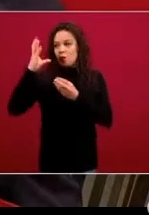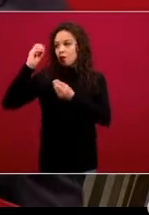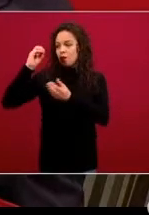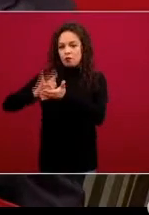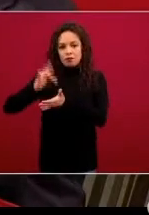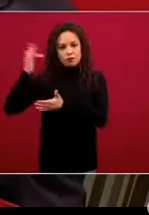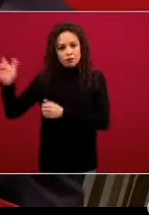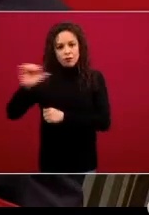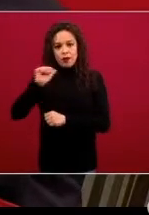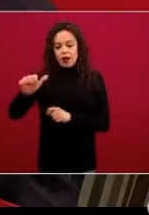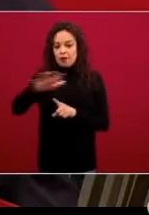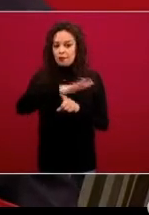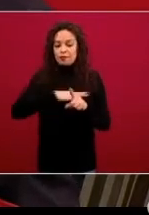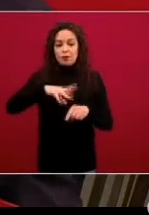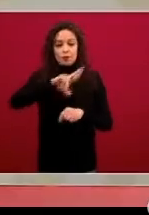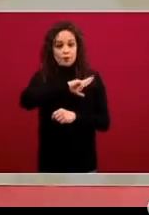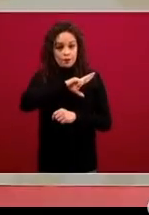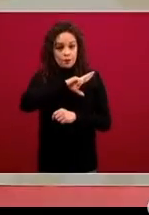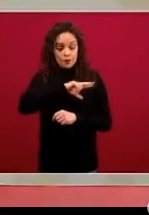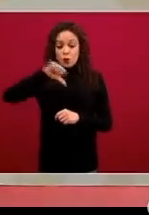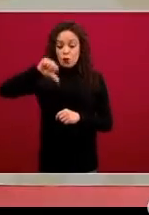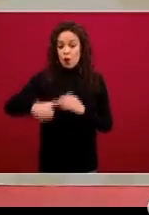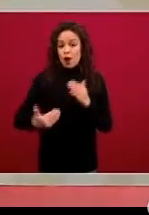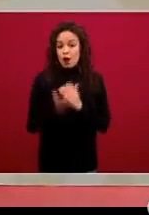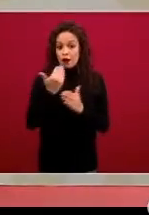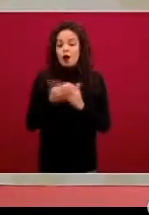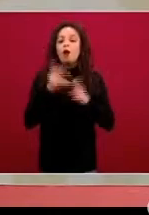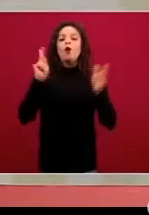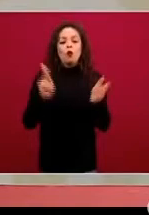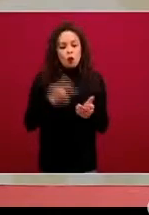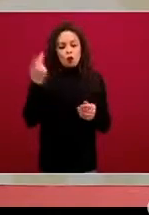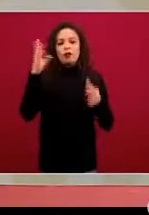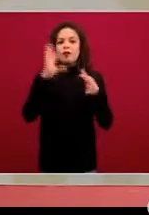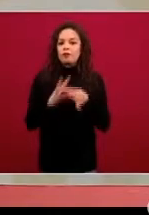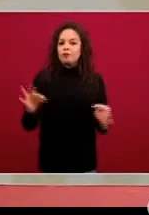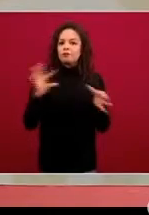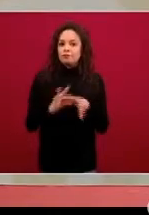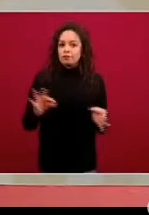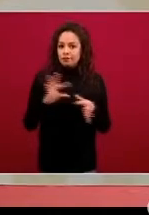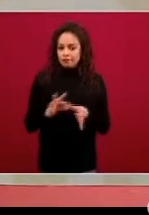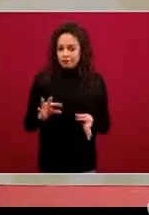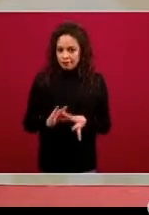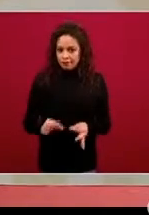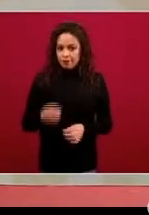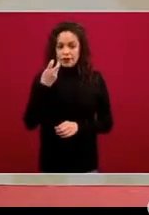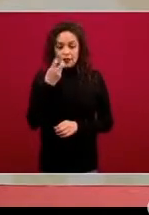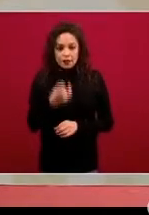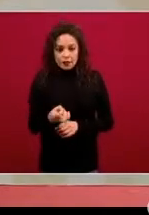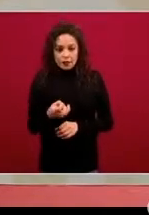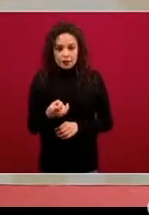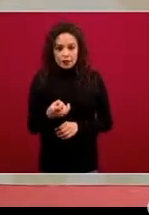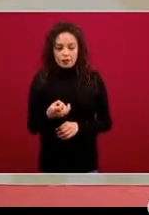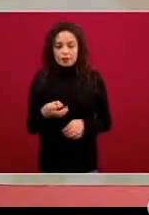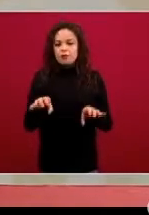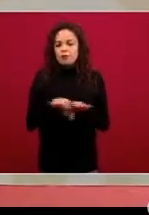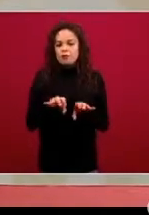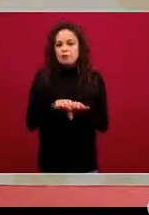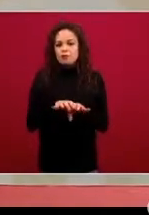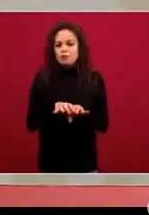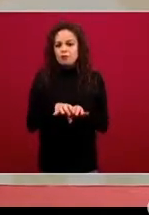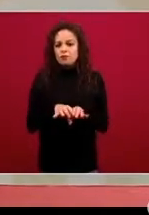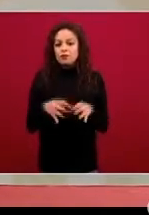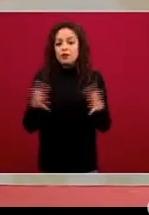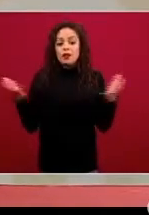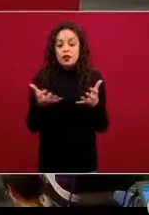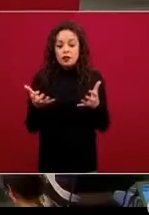morning. These types of actions go beyond what the health sector is itself or